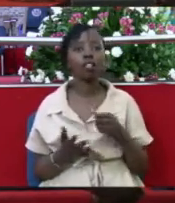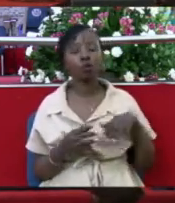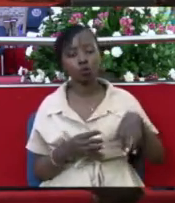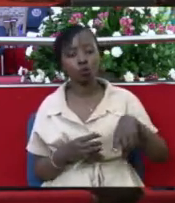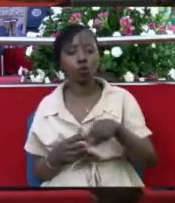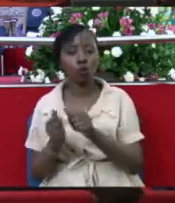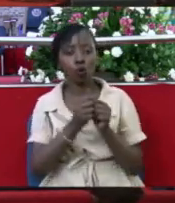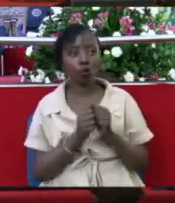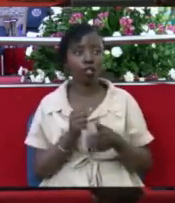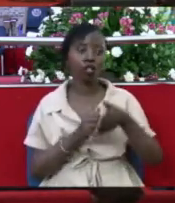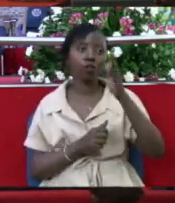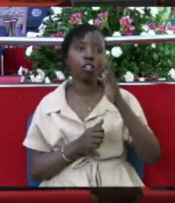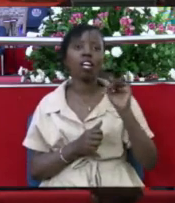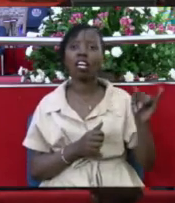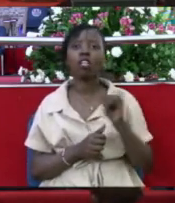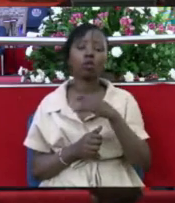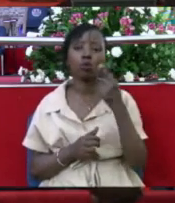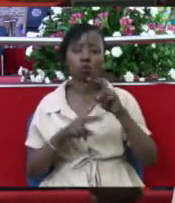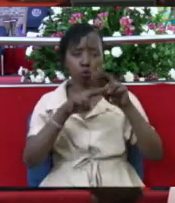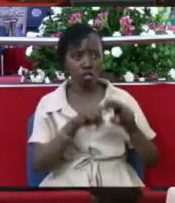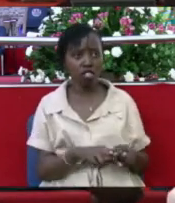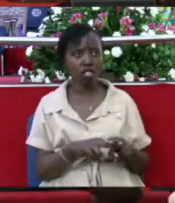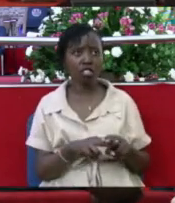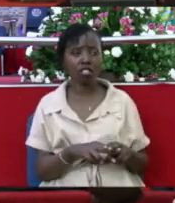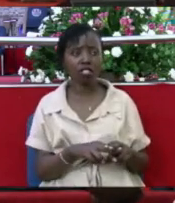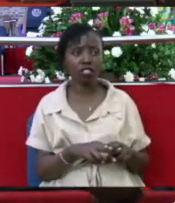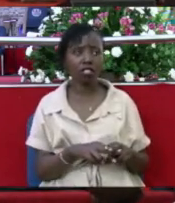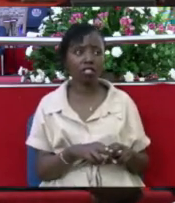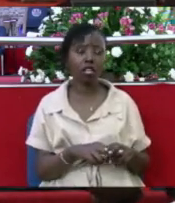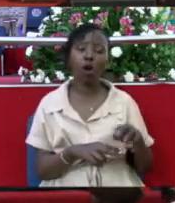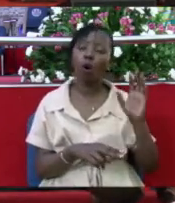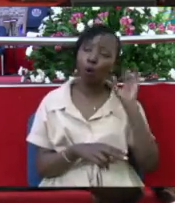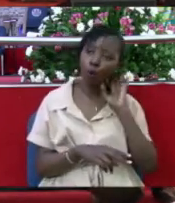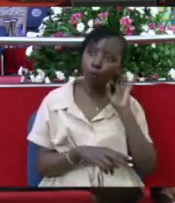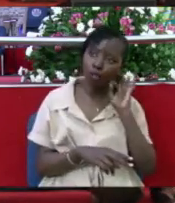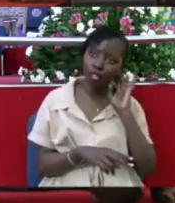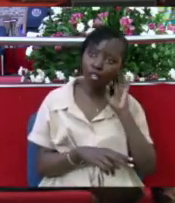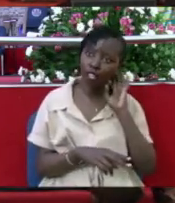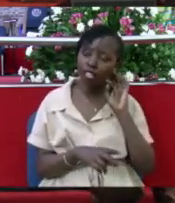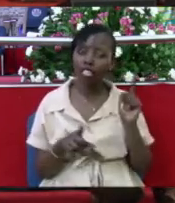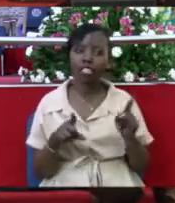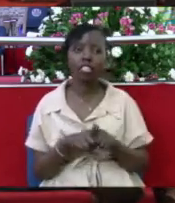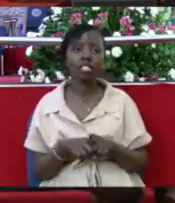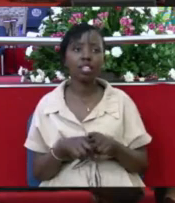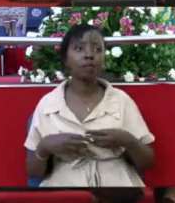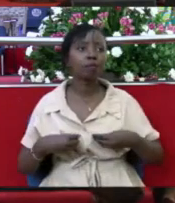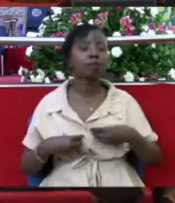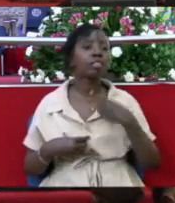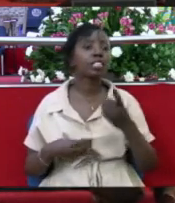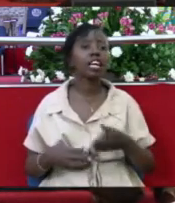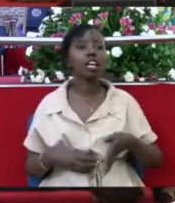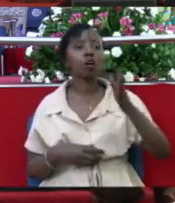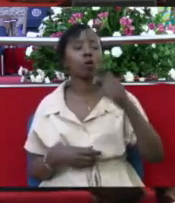Mungu. For those who are seated. Wale wameketi. Don't take it for granted. Usikaweze kuchukulia hivi. Commit yourself to God. Say, God, I pray.